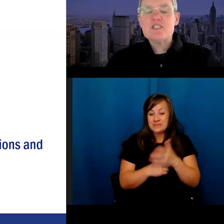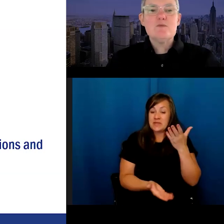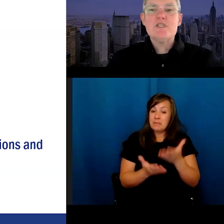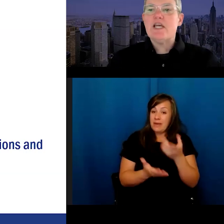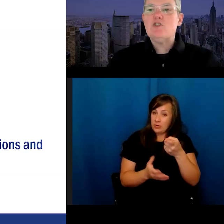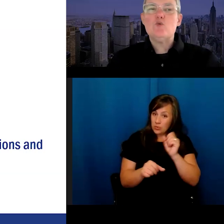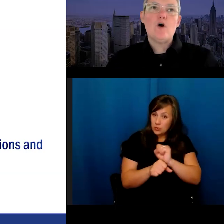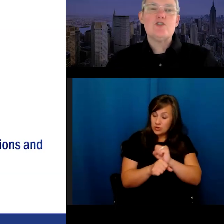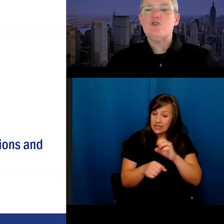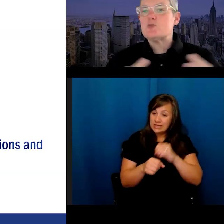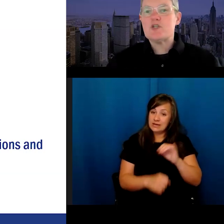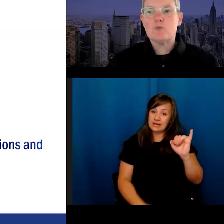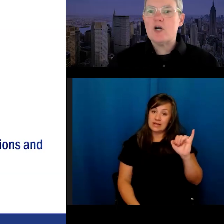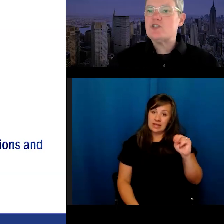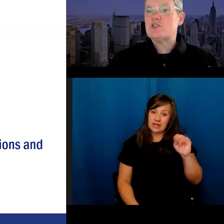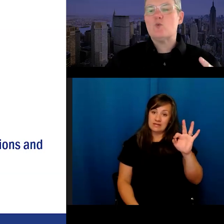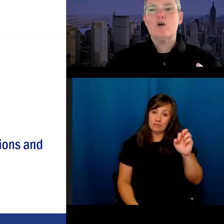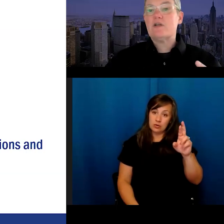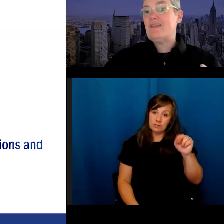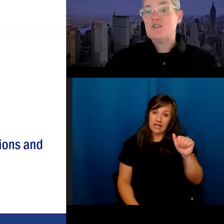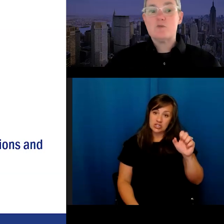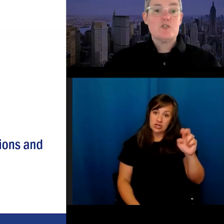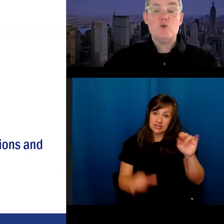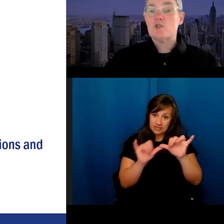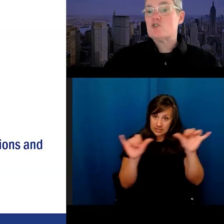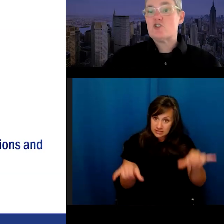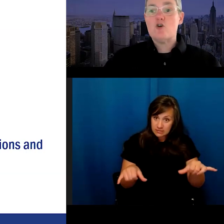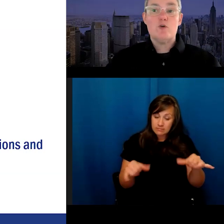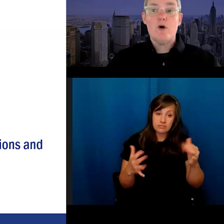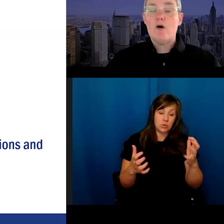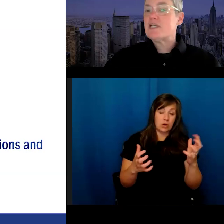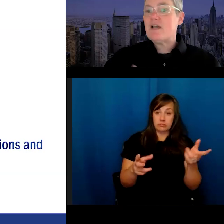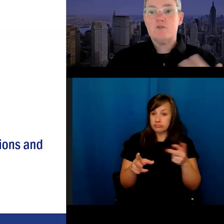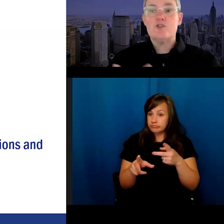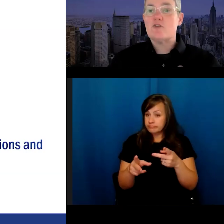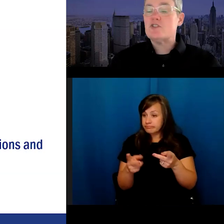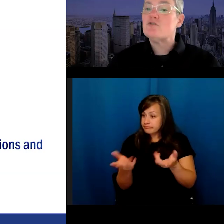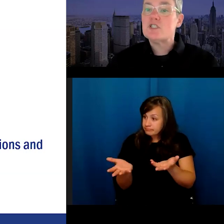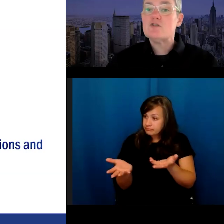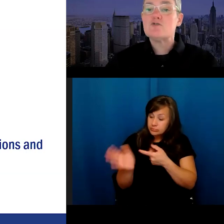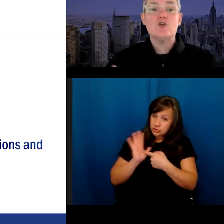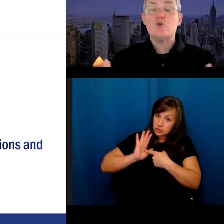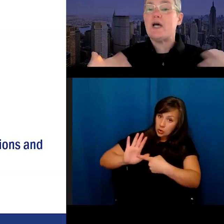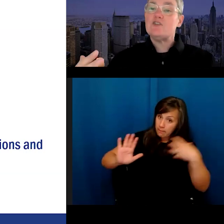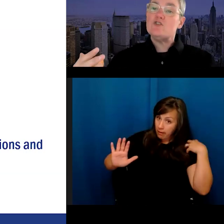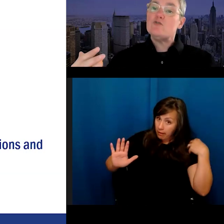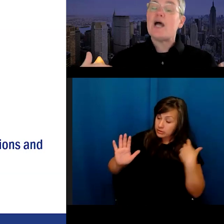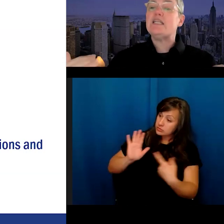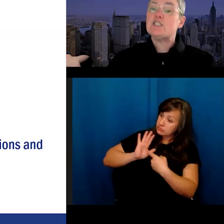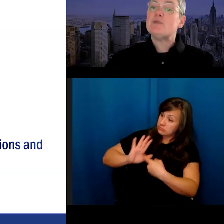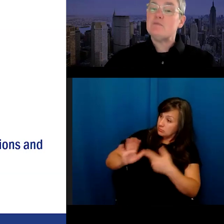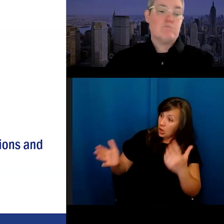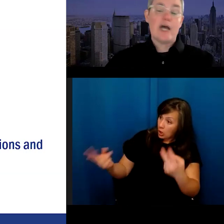information systems and you want to do a special project at work, and that's also because you want to show your boss, hey, I've learned all these new skills, look what I can